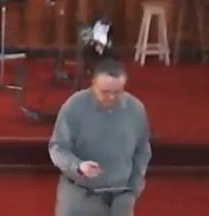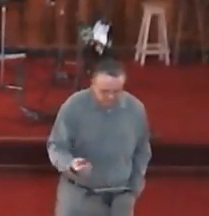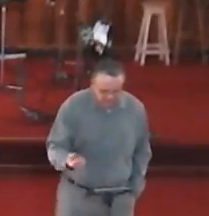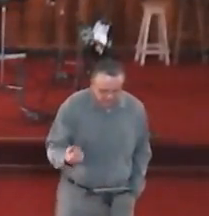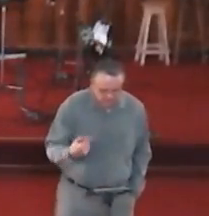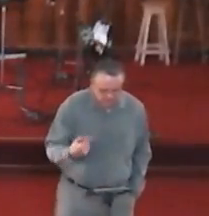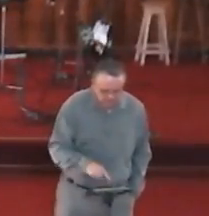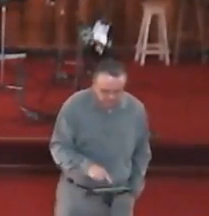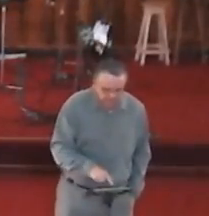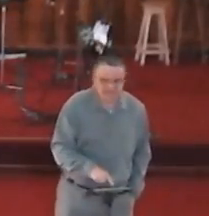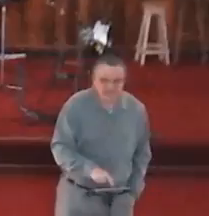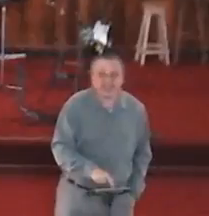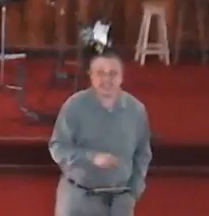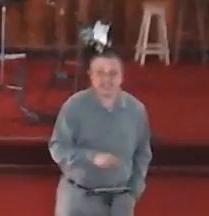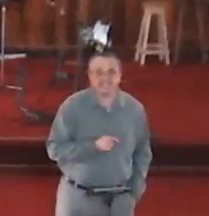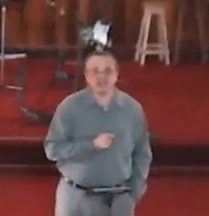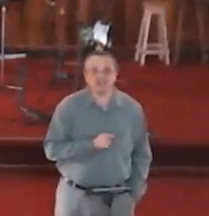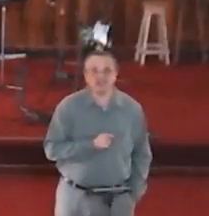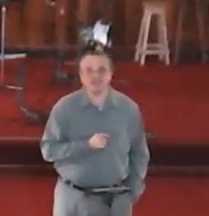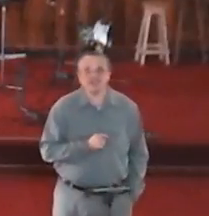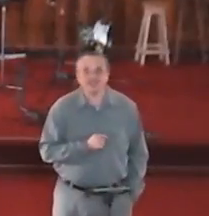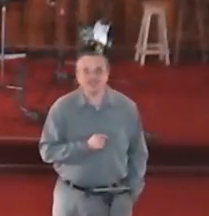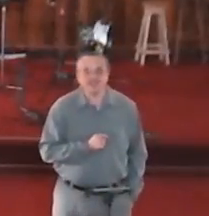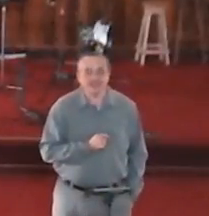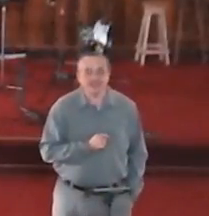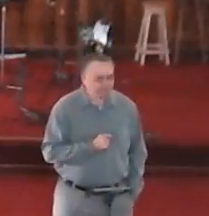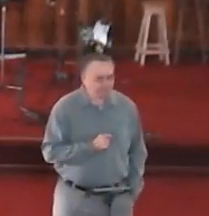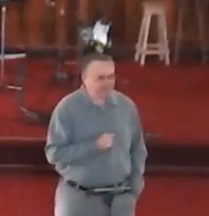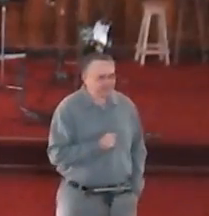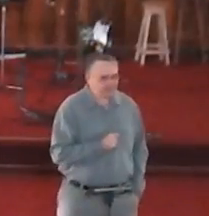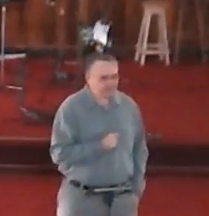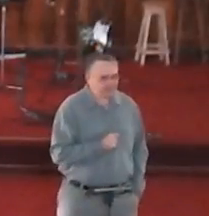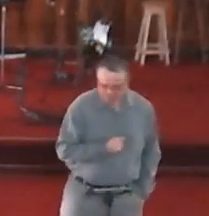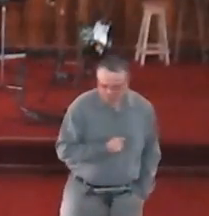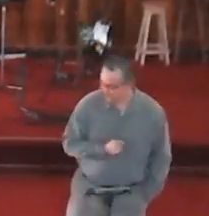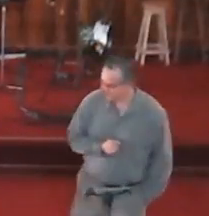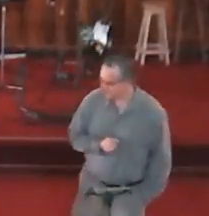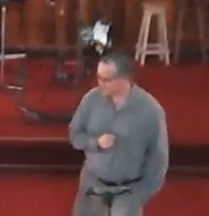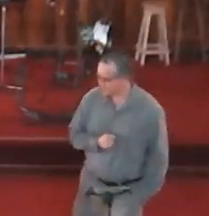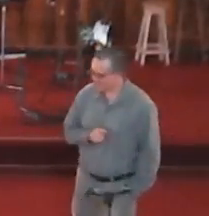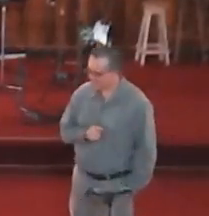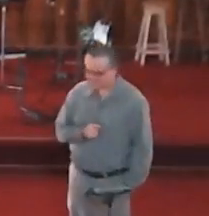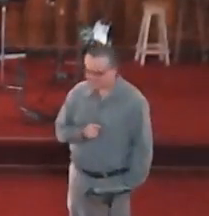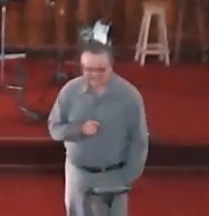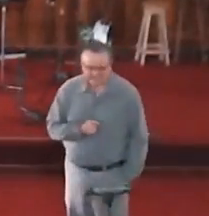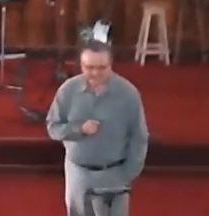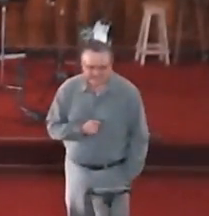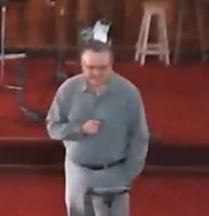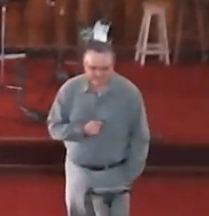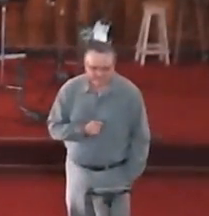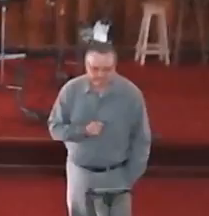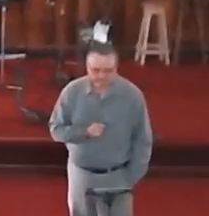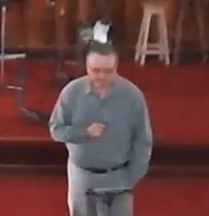Y podríamos sustituir a raya con amecate corto.